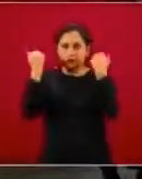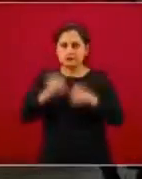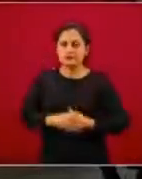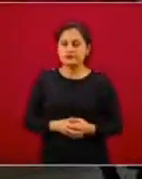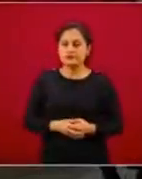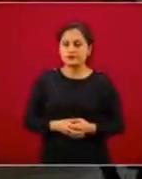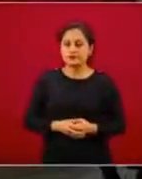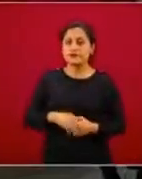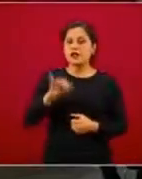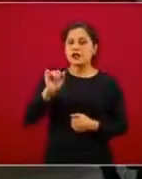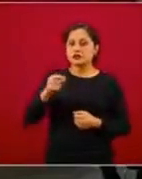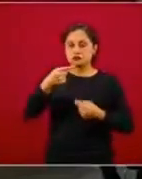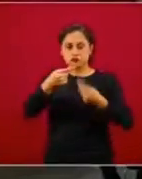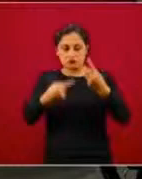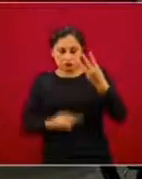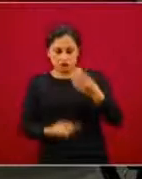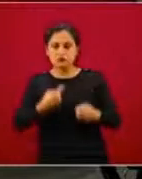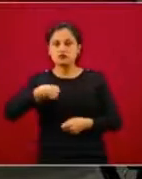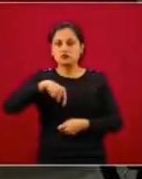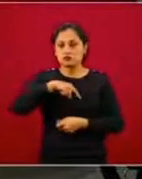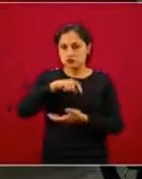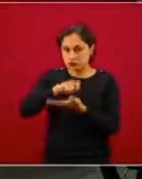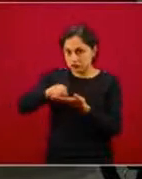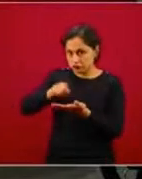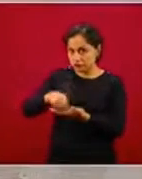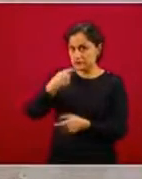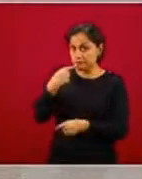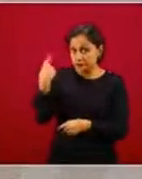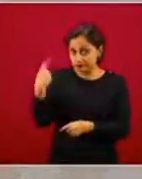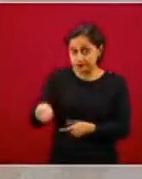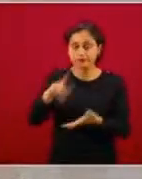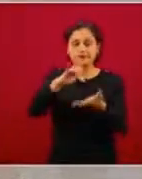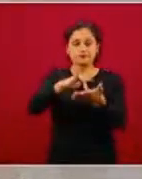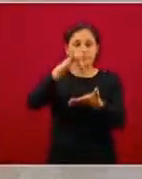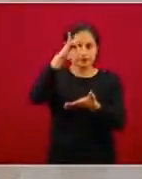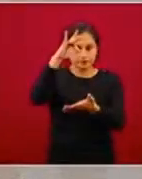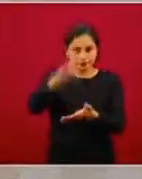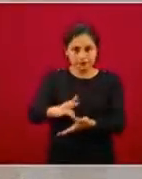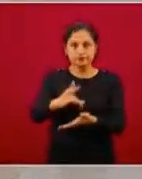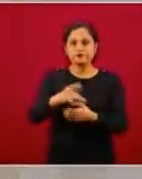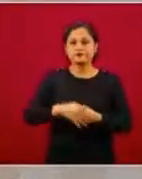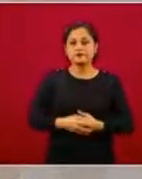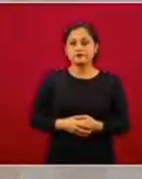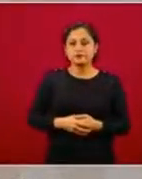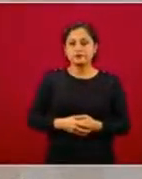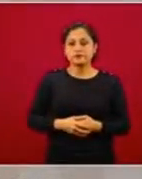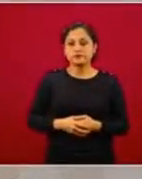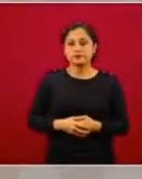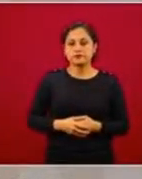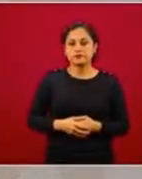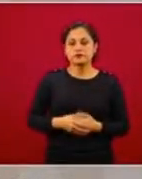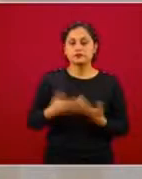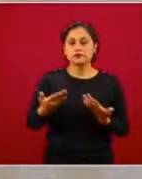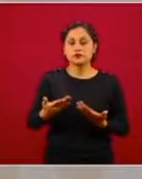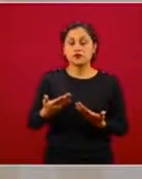or tomorrow, that would be great. Of course, we will take all of that into account. Thank you for the